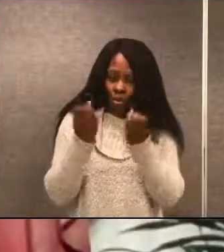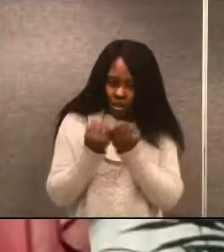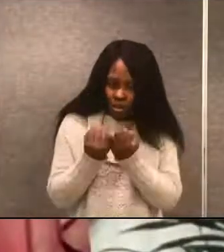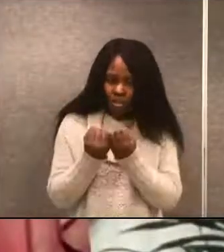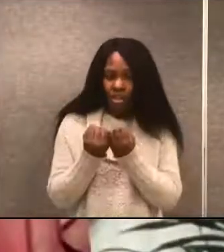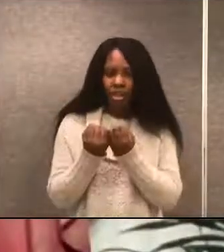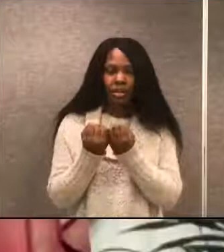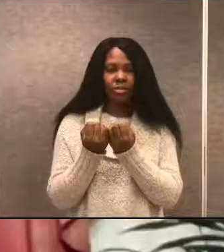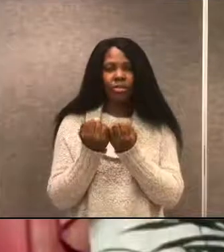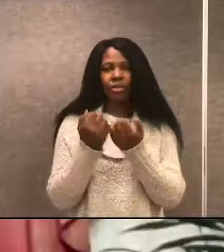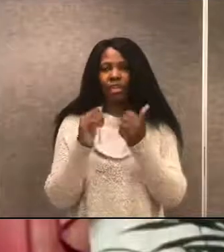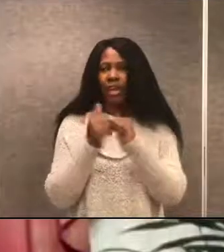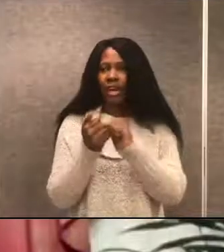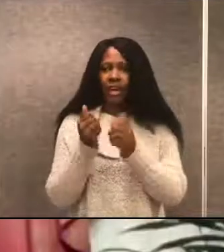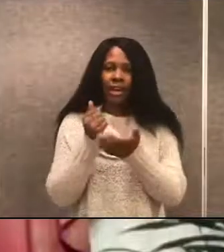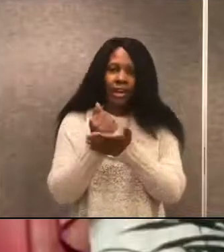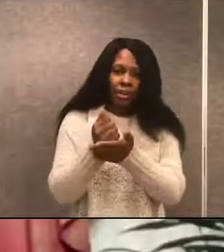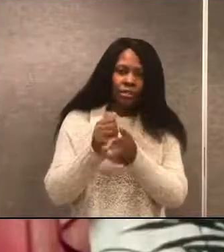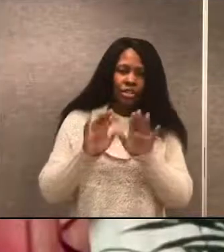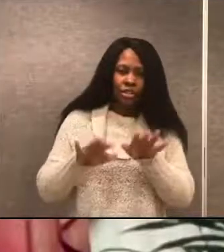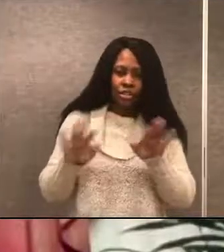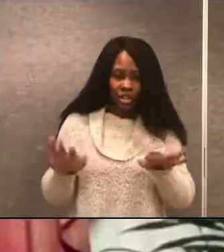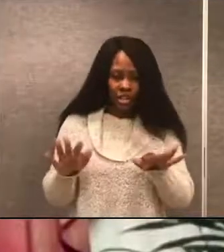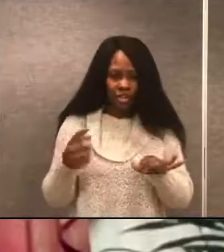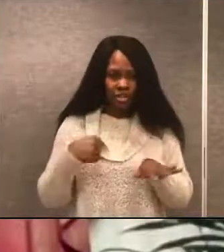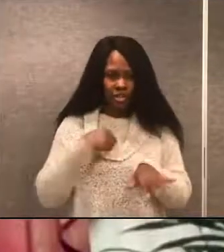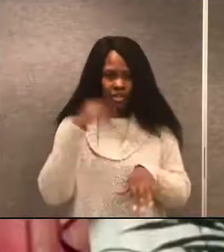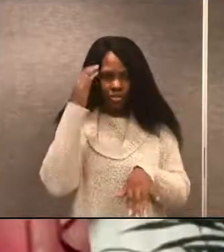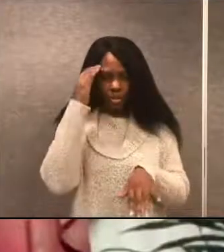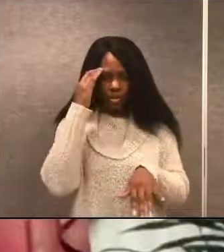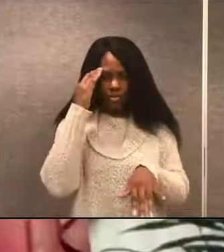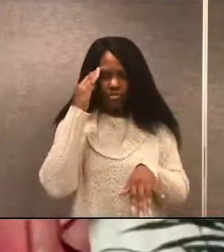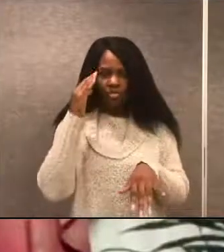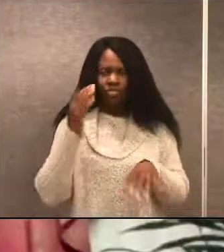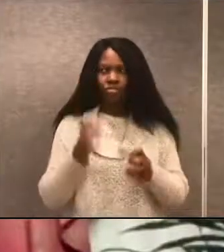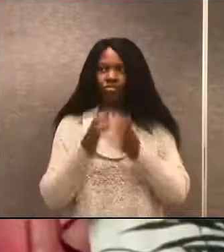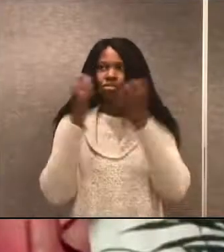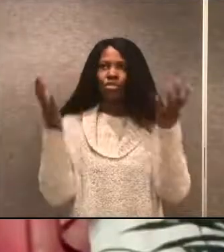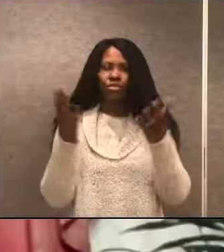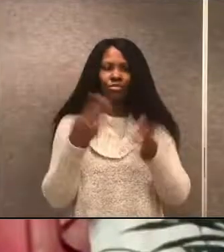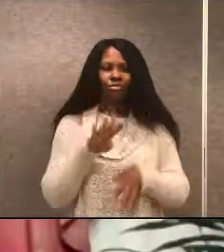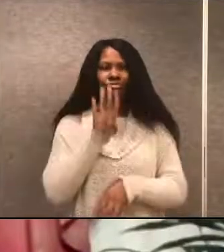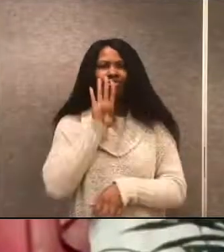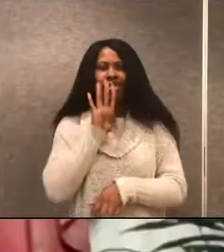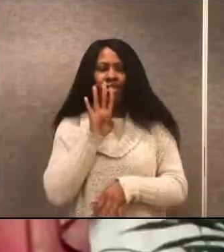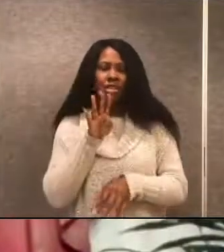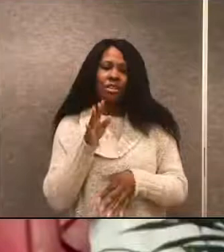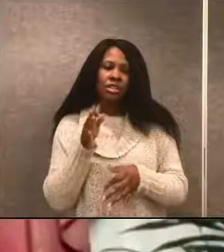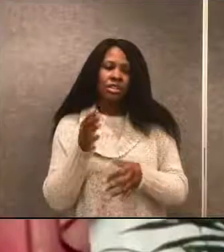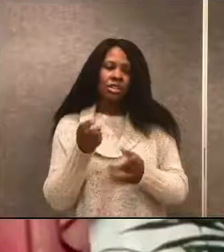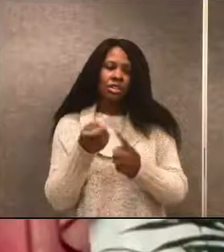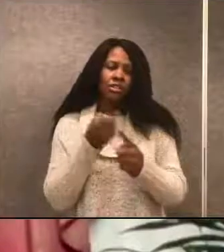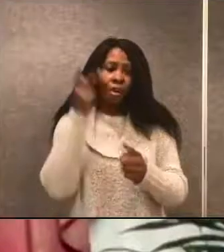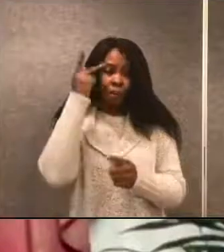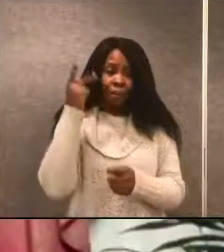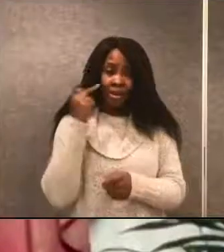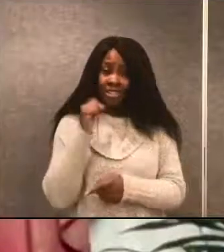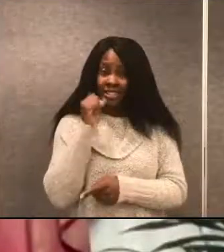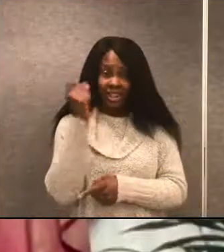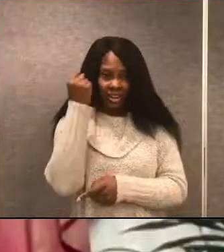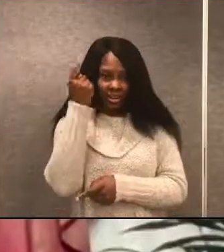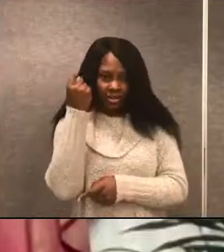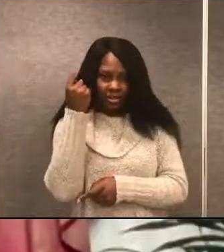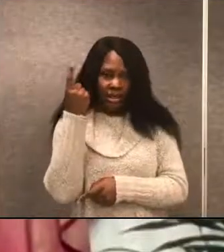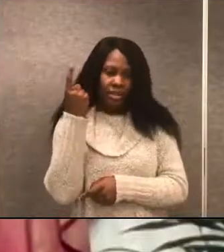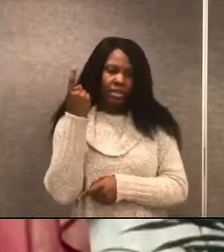through how to help your child, because we know that a lot of the frustration comes from parents really not understanding a lot